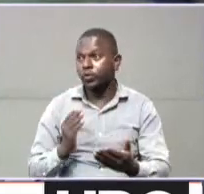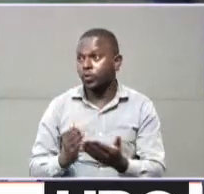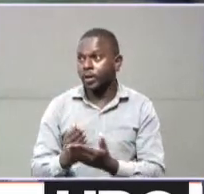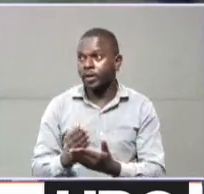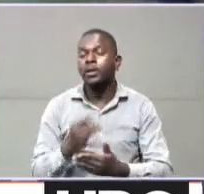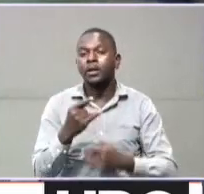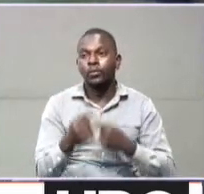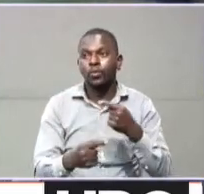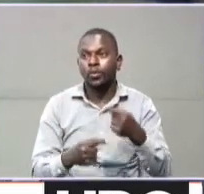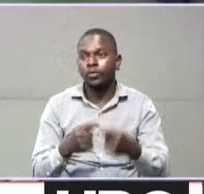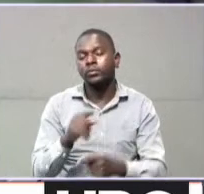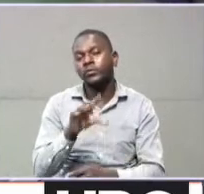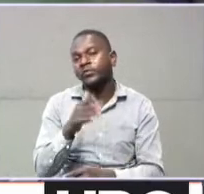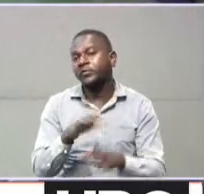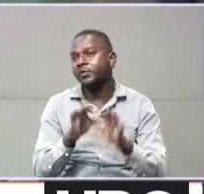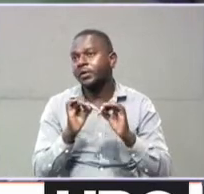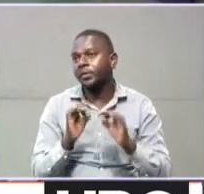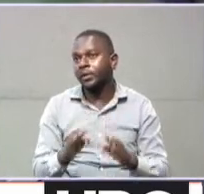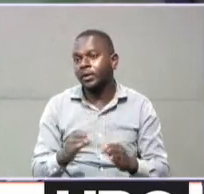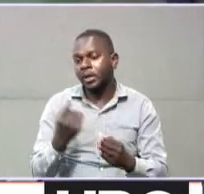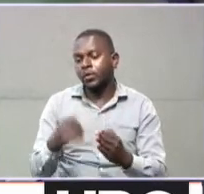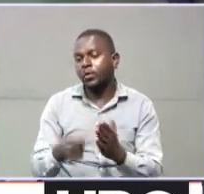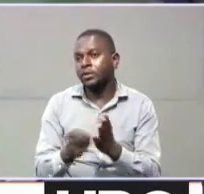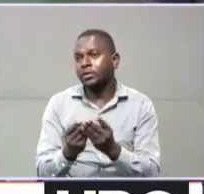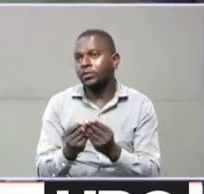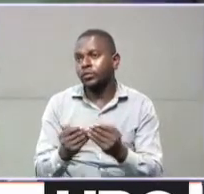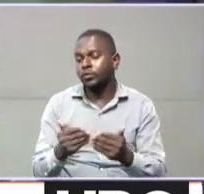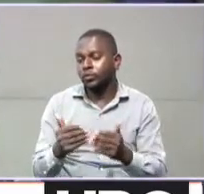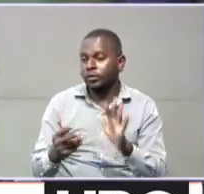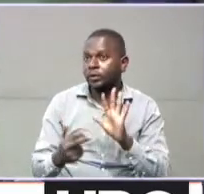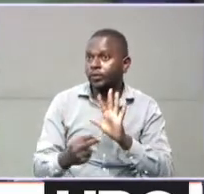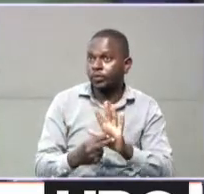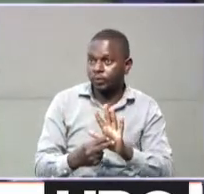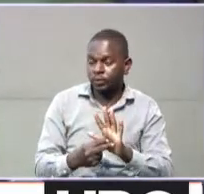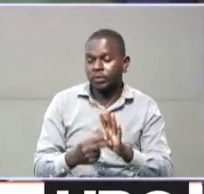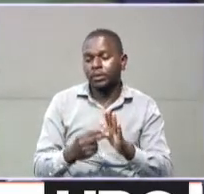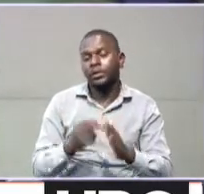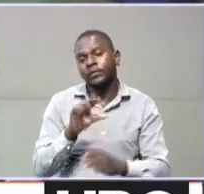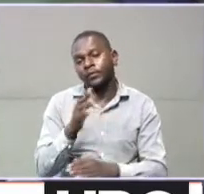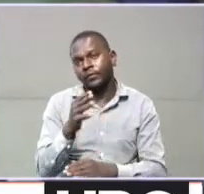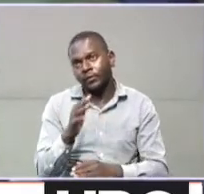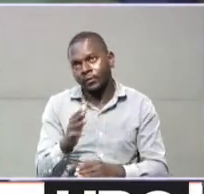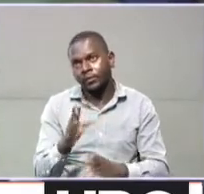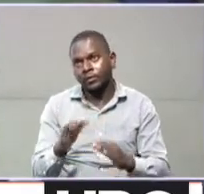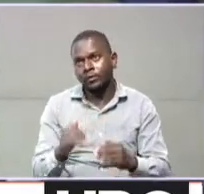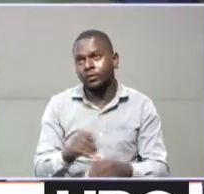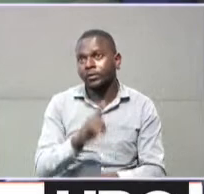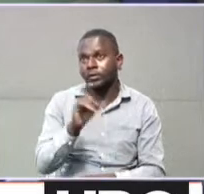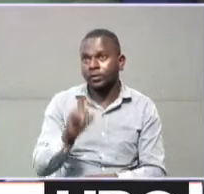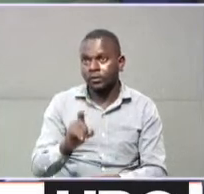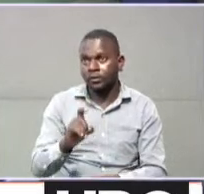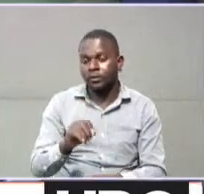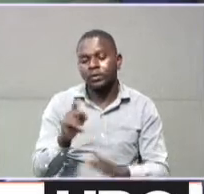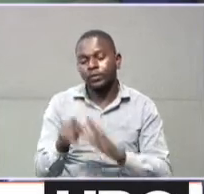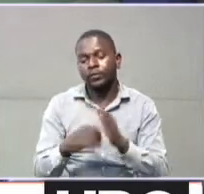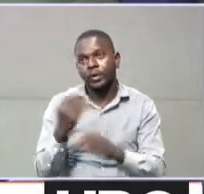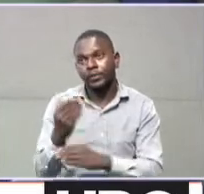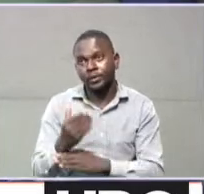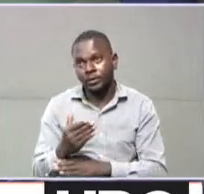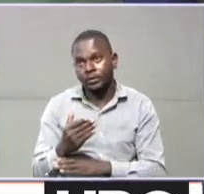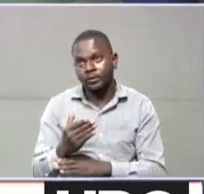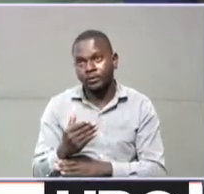continues to be unfair and what remedies can be introduced to avoid the unfairness of course it was a question to the prime minister prime